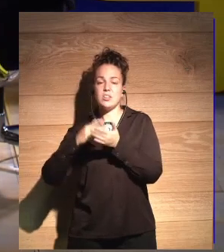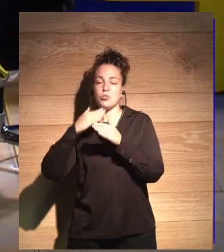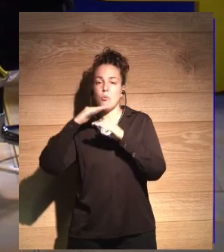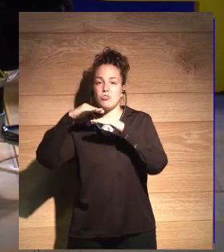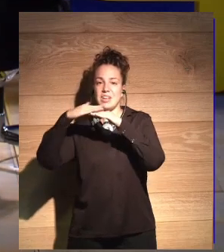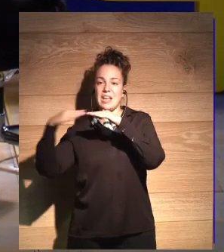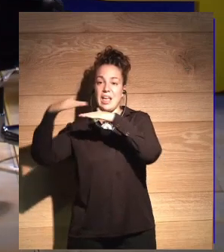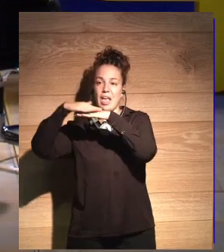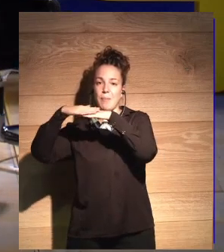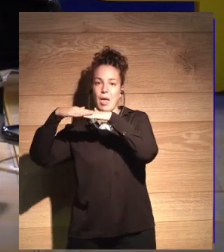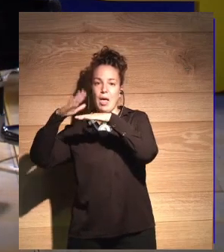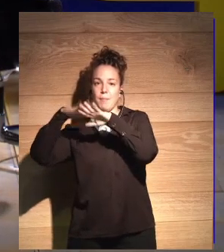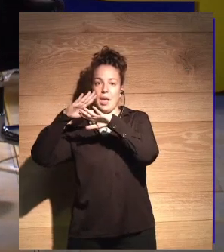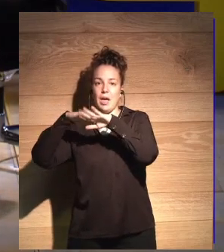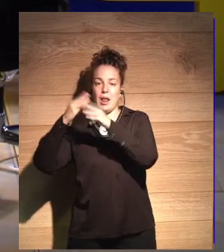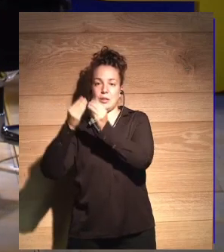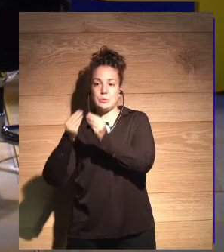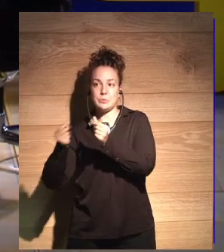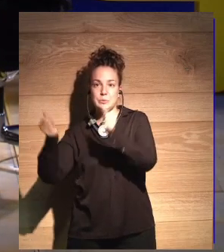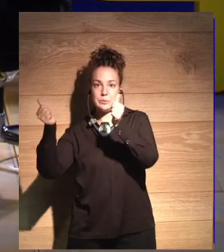in between.